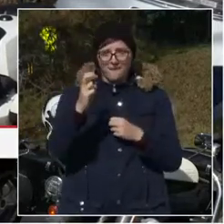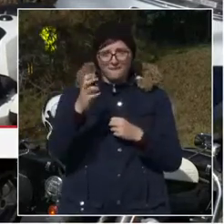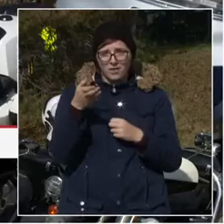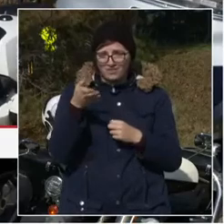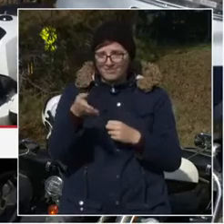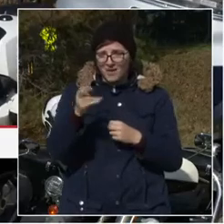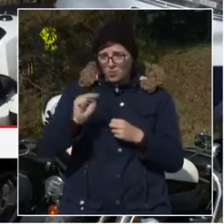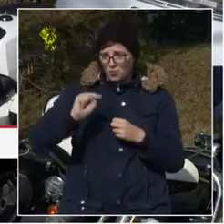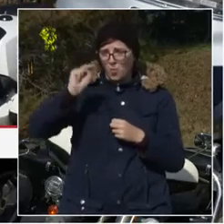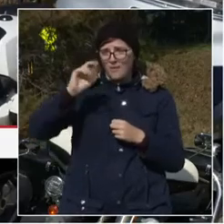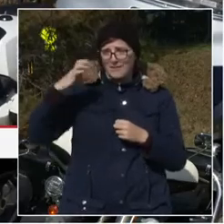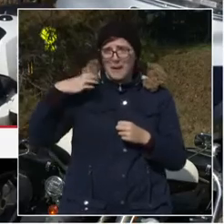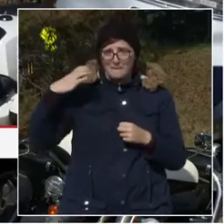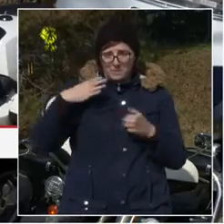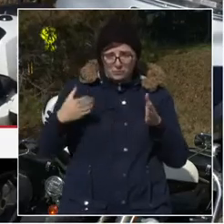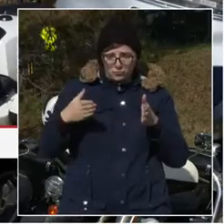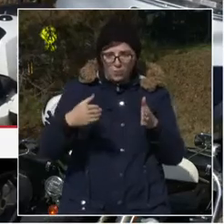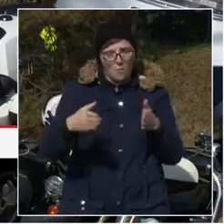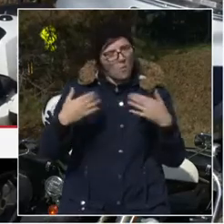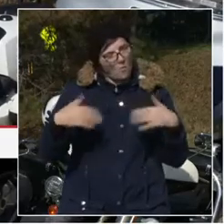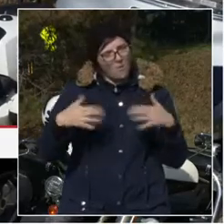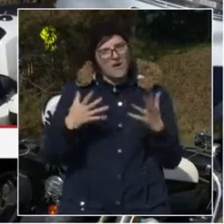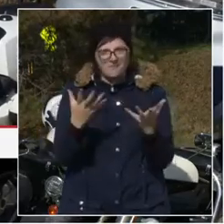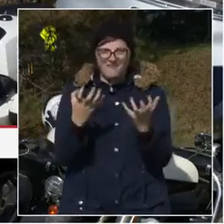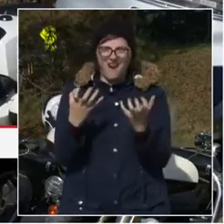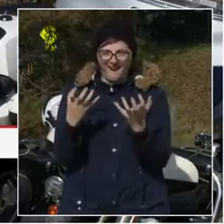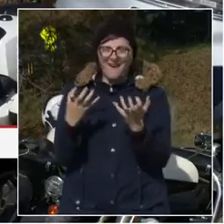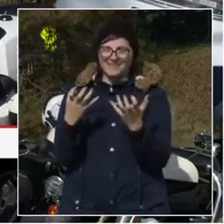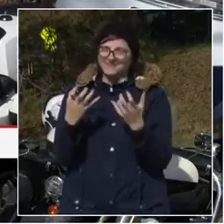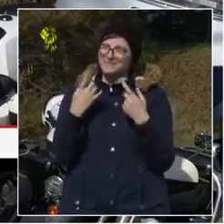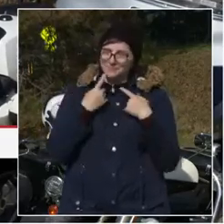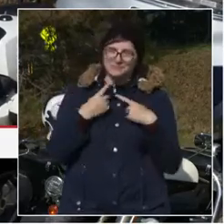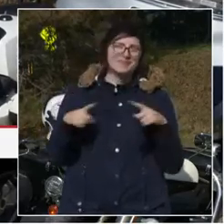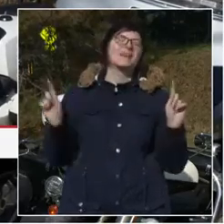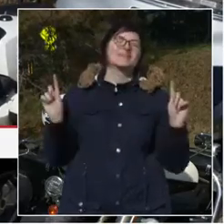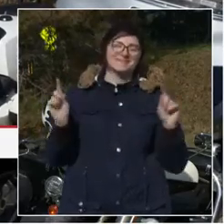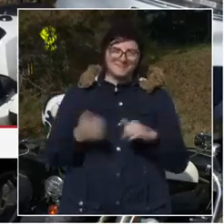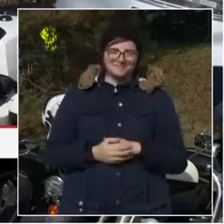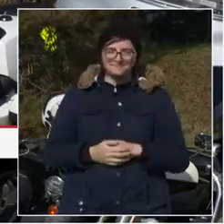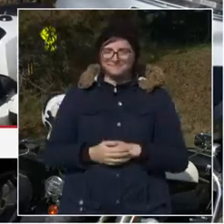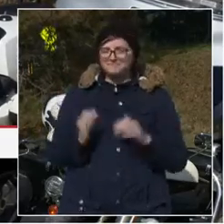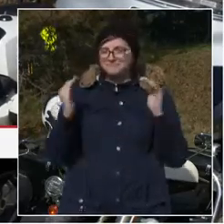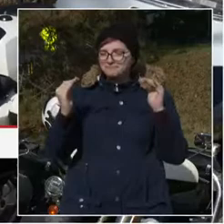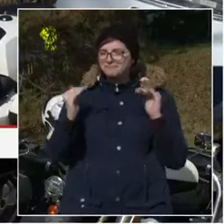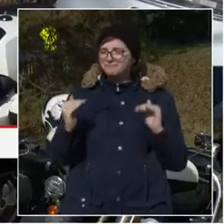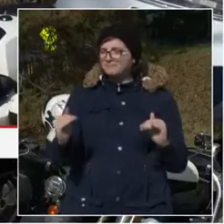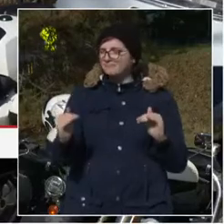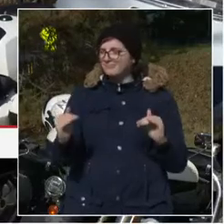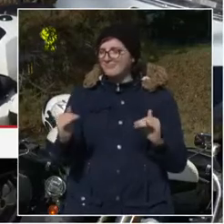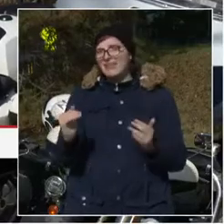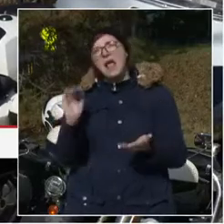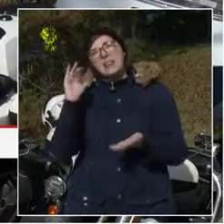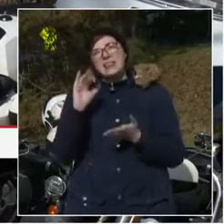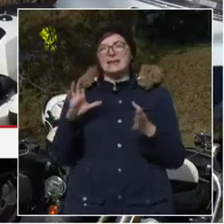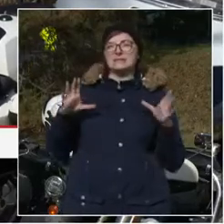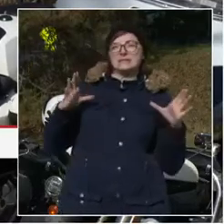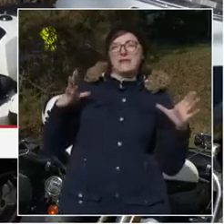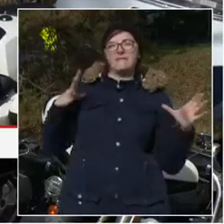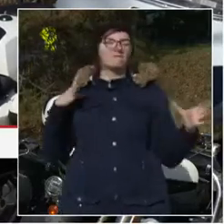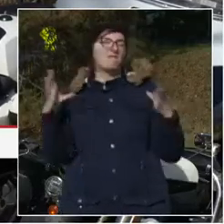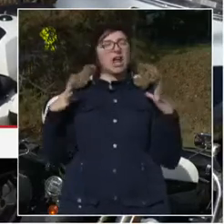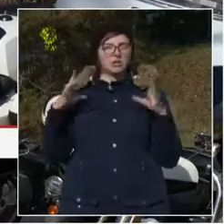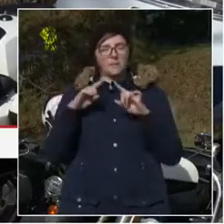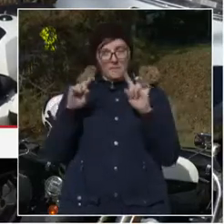North Capitol Street corridor. We are also, this is less, flashy, but